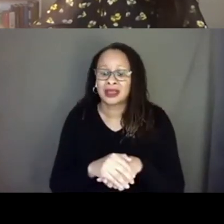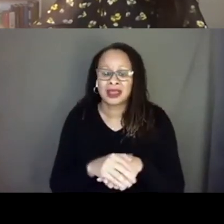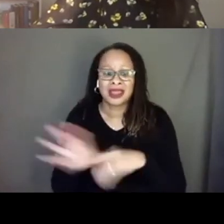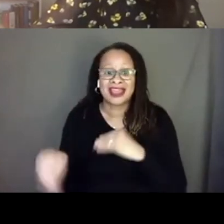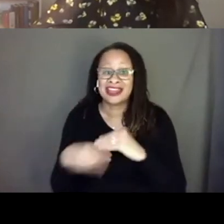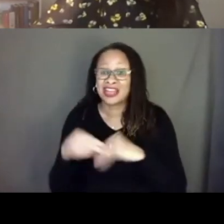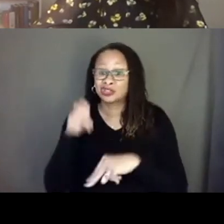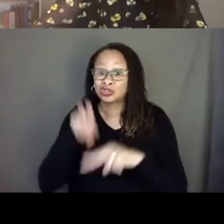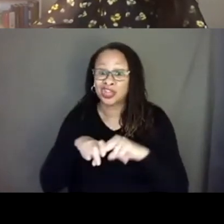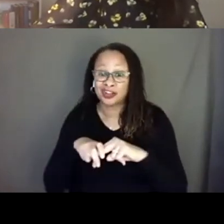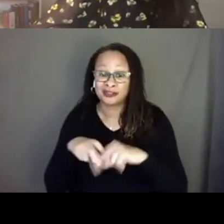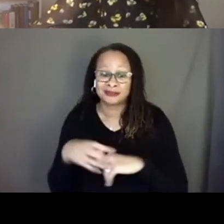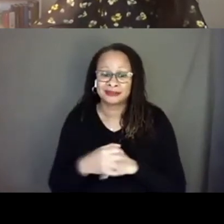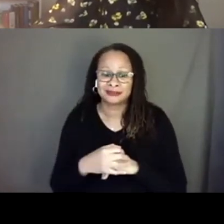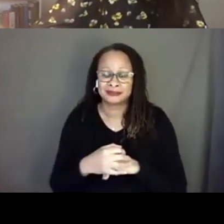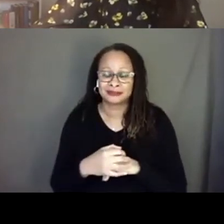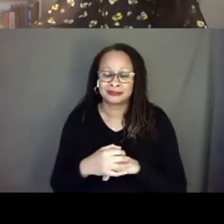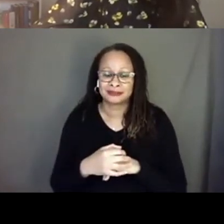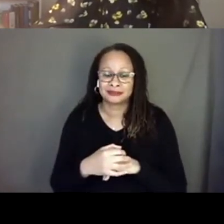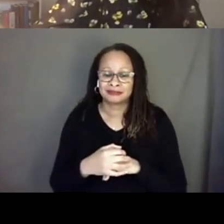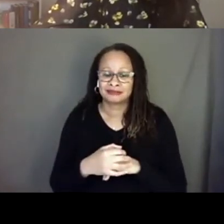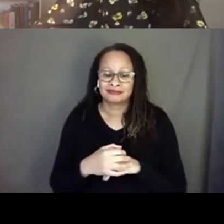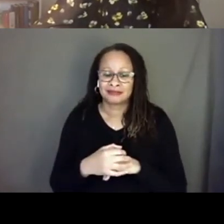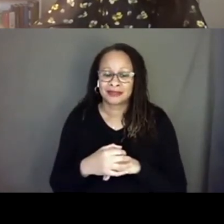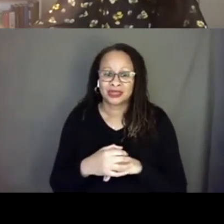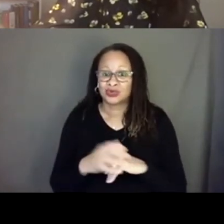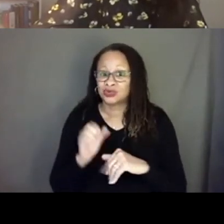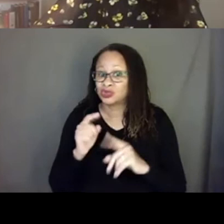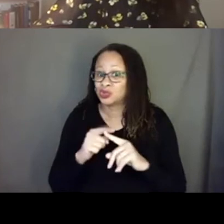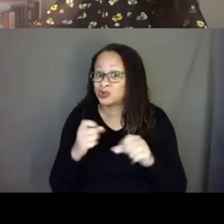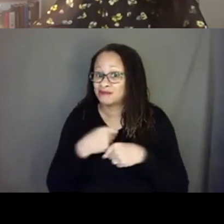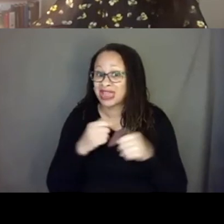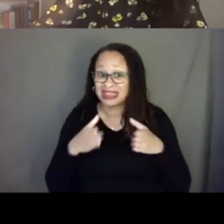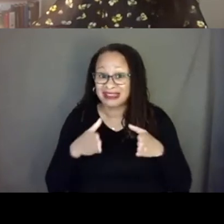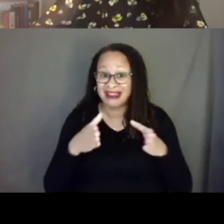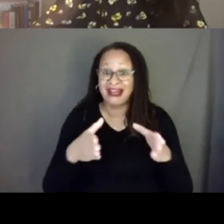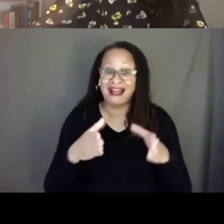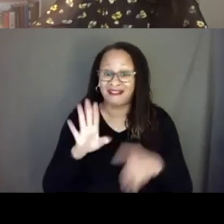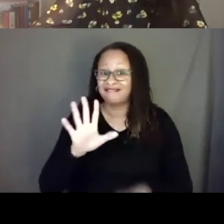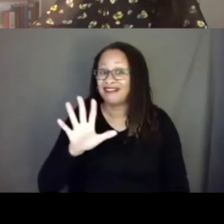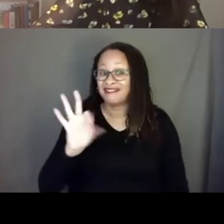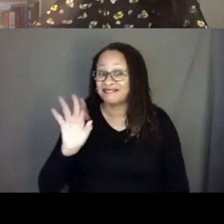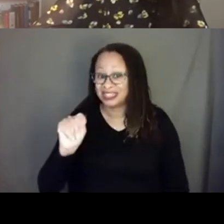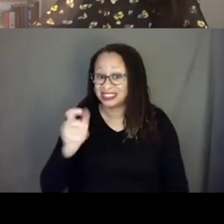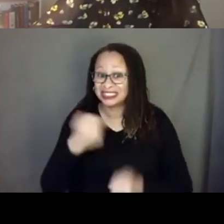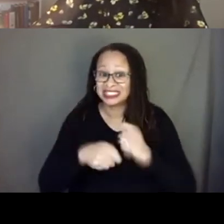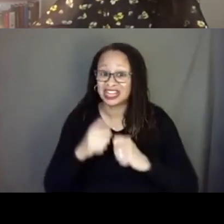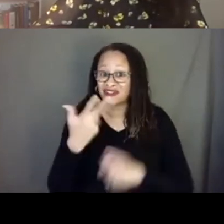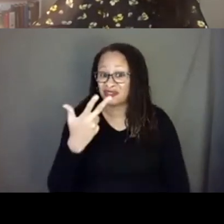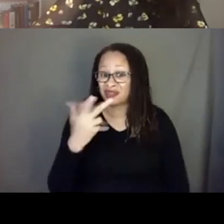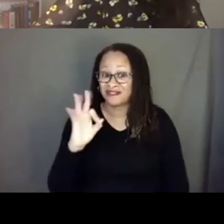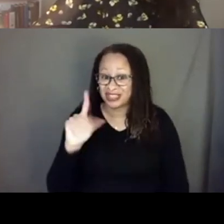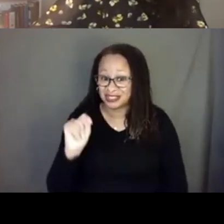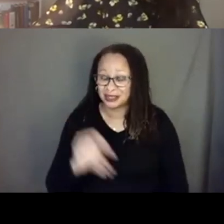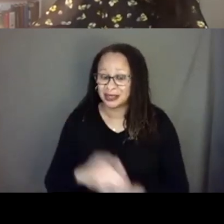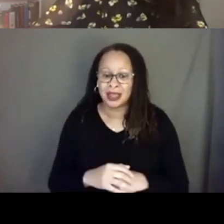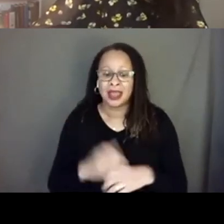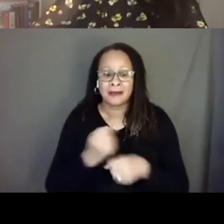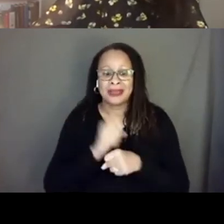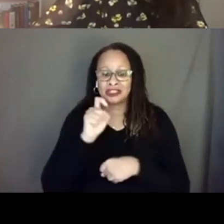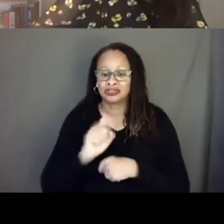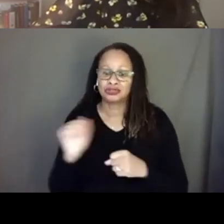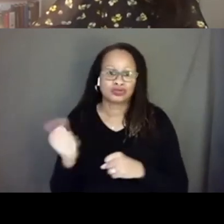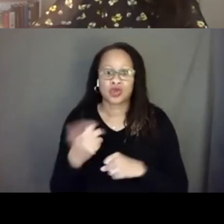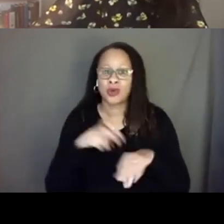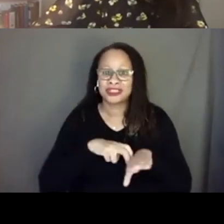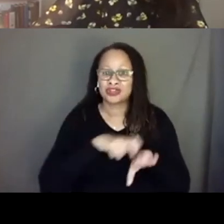chair to making aisles 5 feet instead of 3 feet, to making sure there's always a ramp